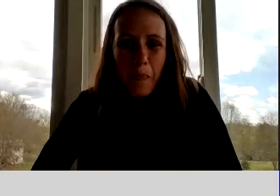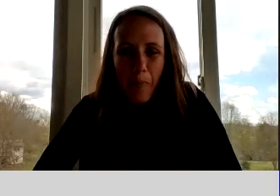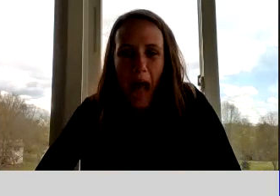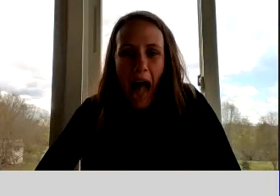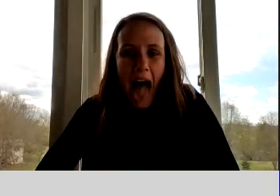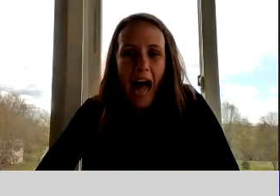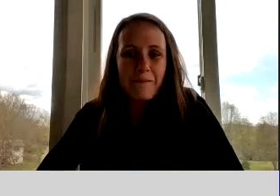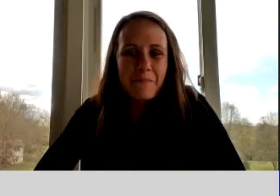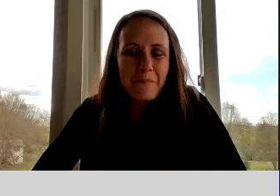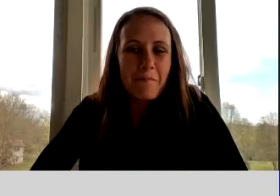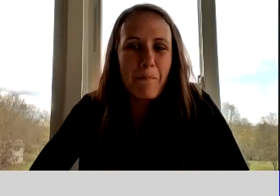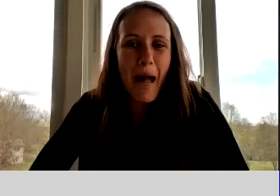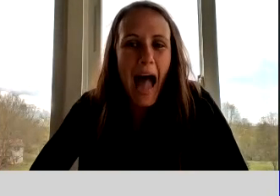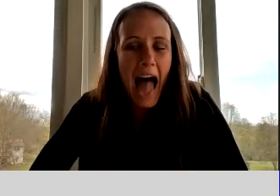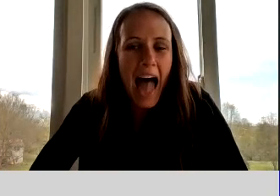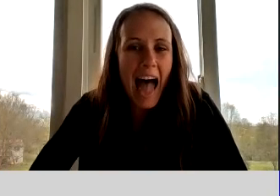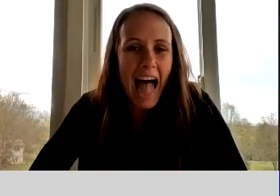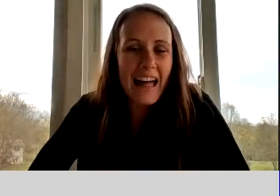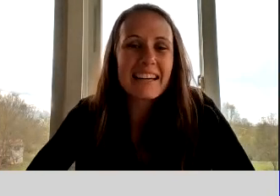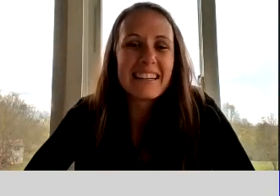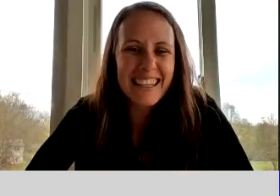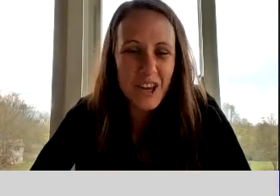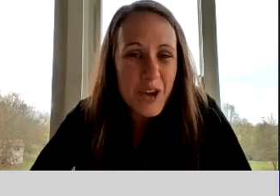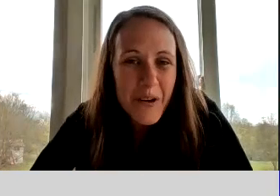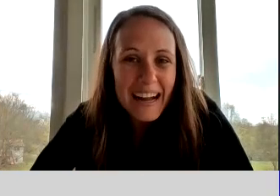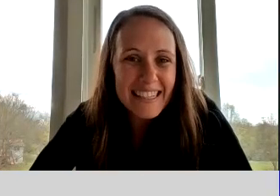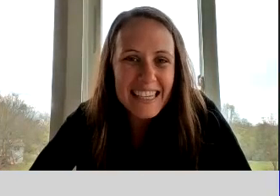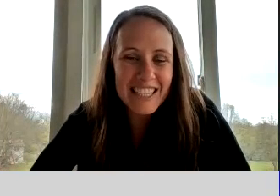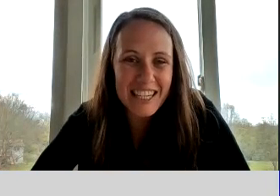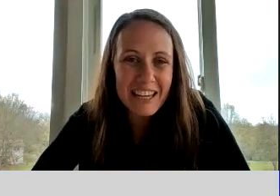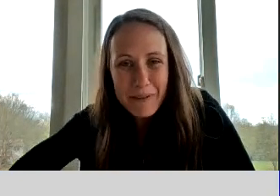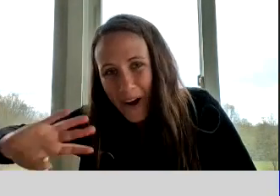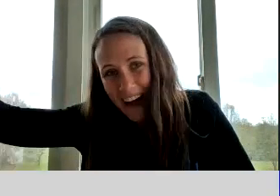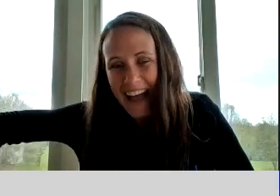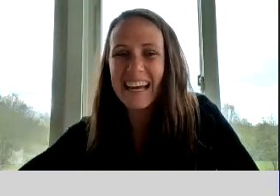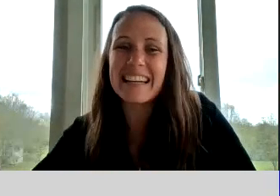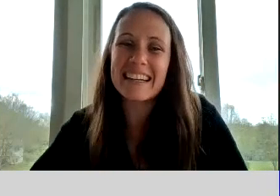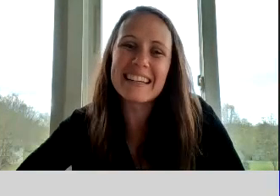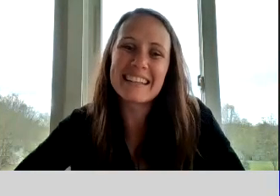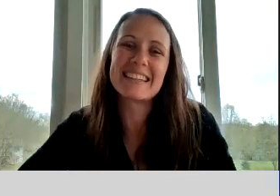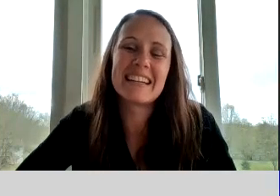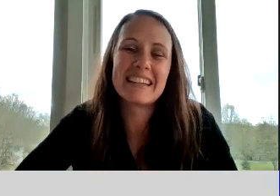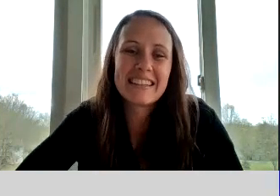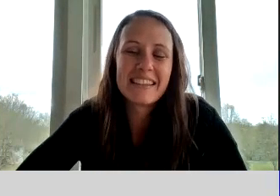said, bah, bah. Can you act like a sheep? Go ahead.